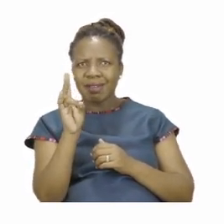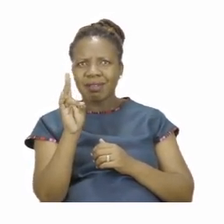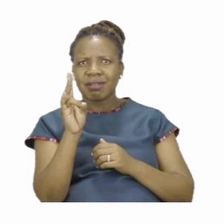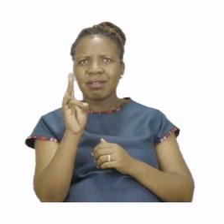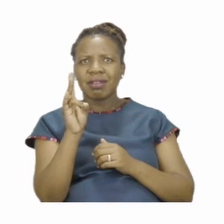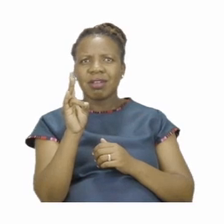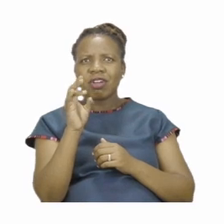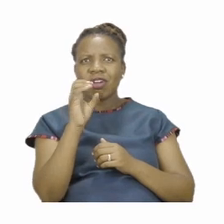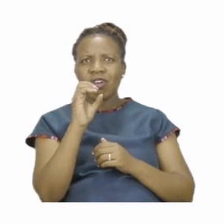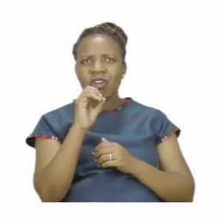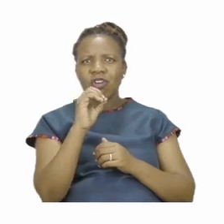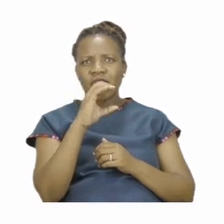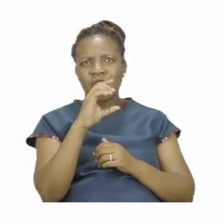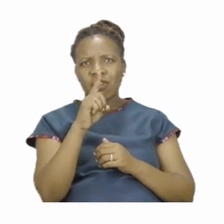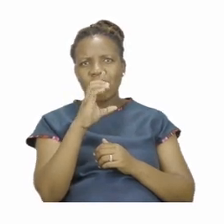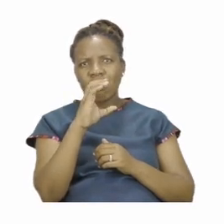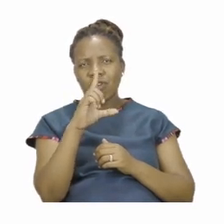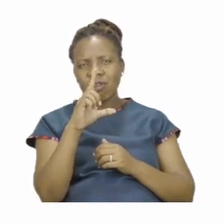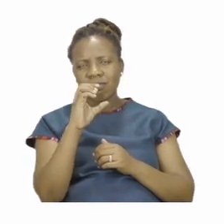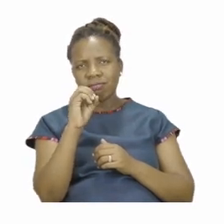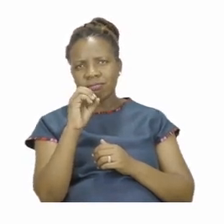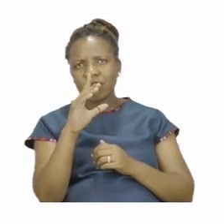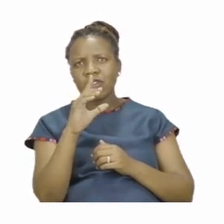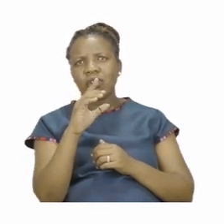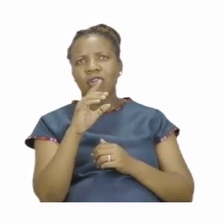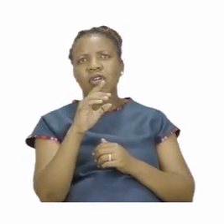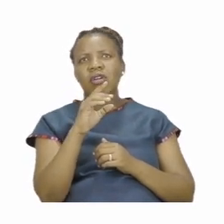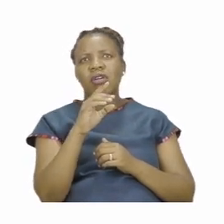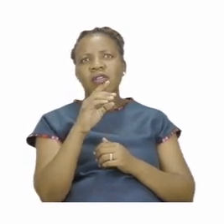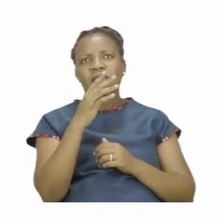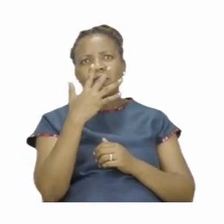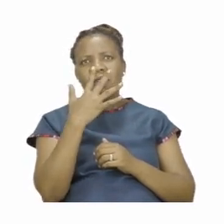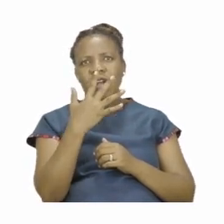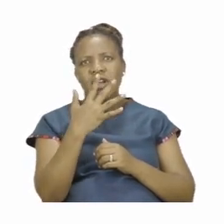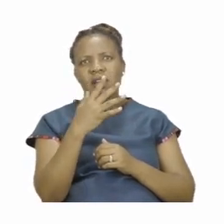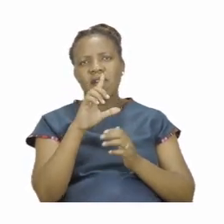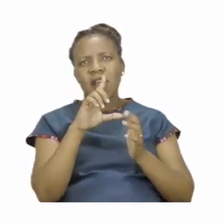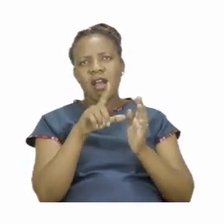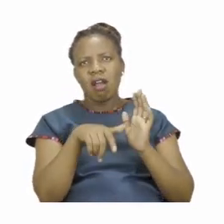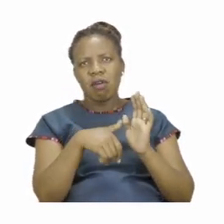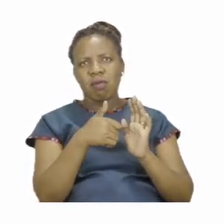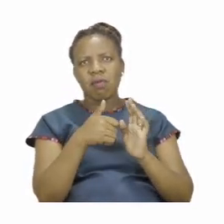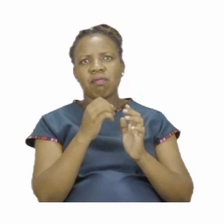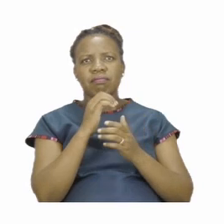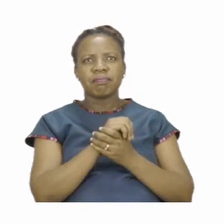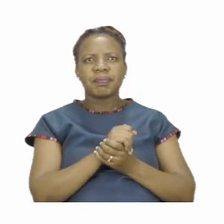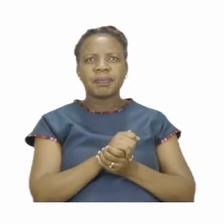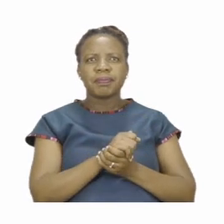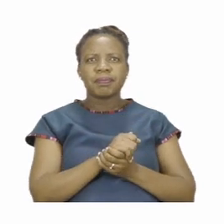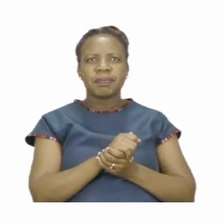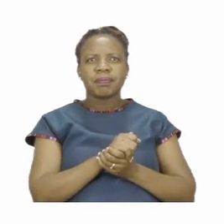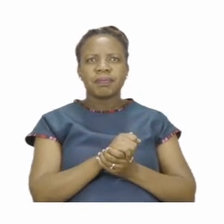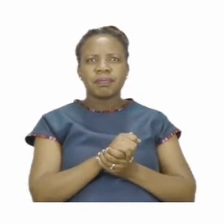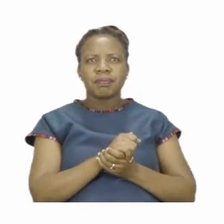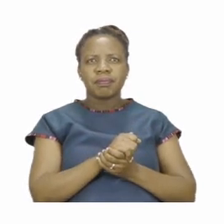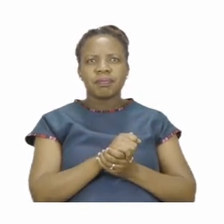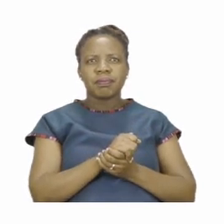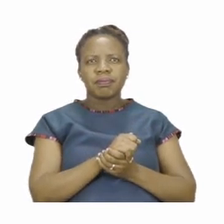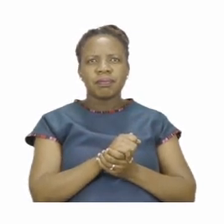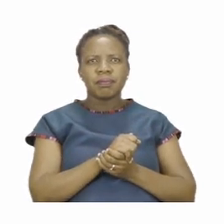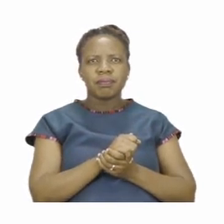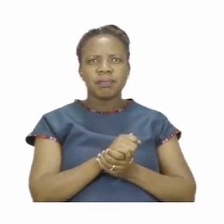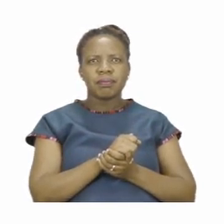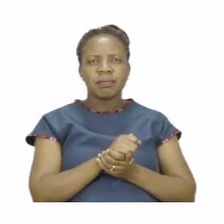And we are hopping 1, 2, 3, 4, 5. Now your finger should have landed